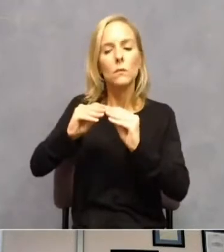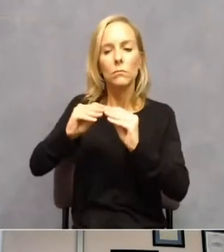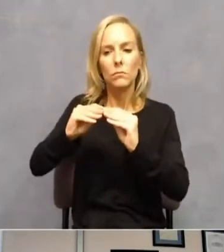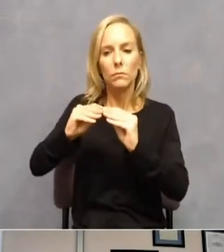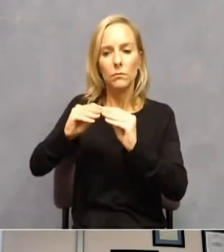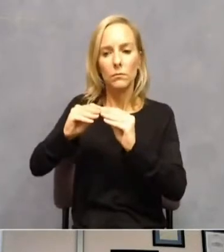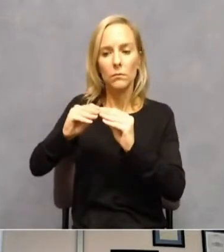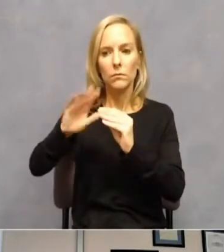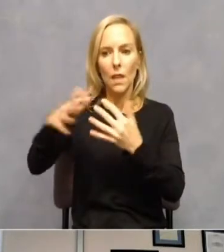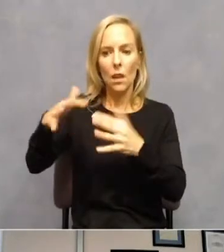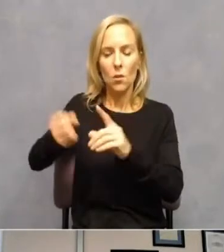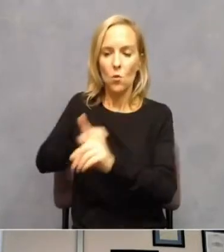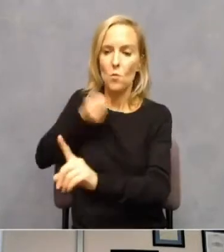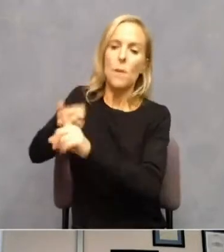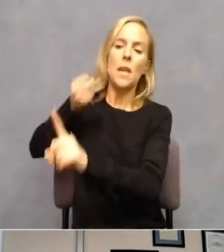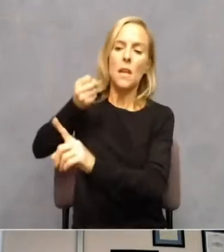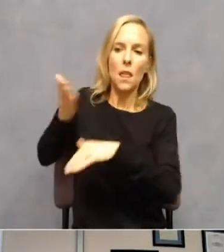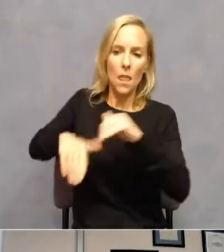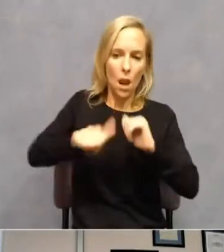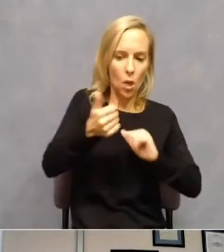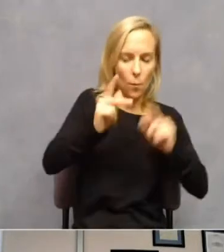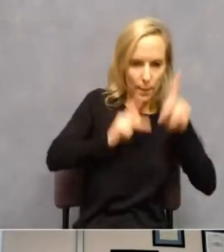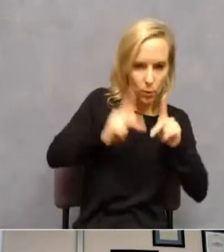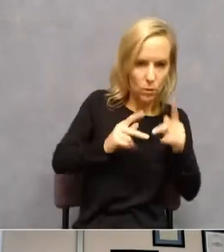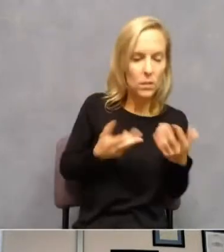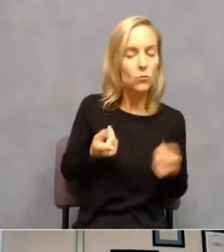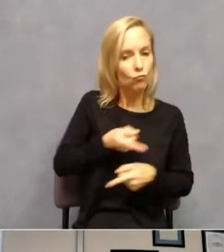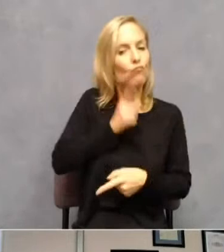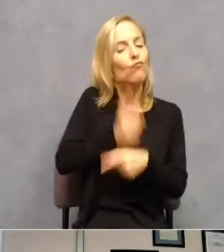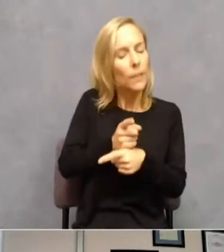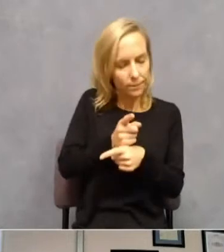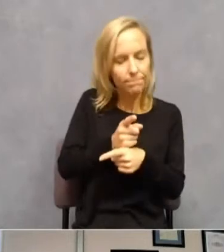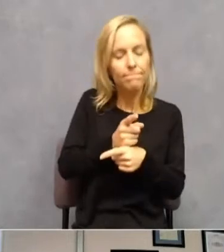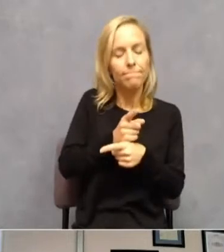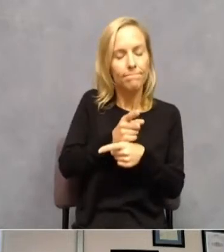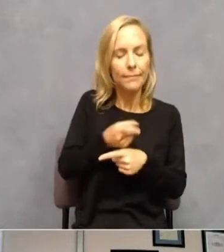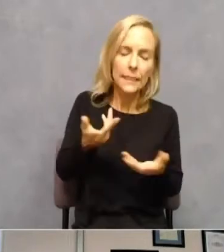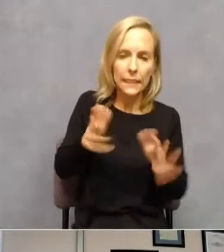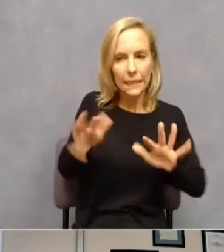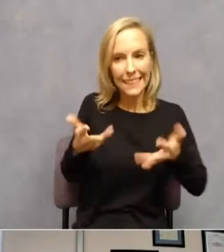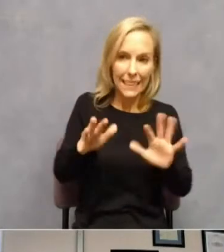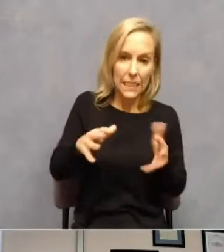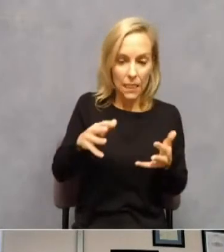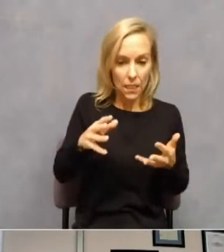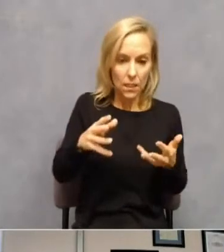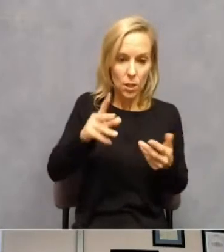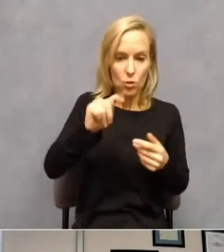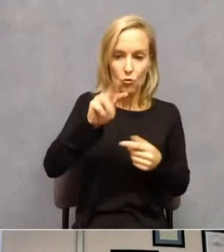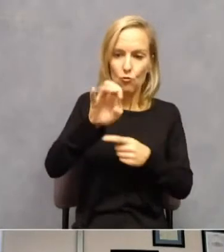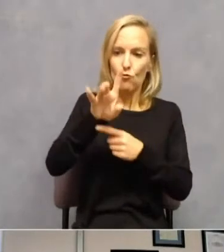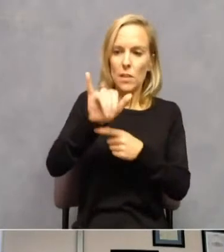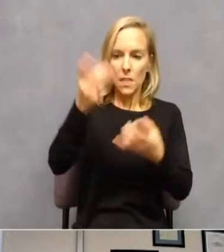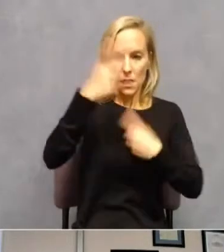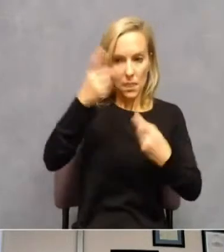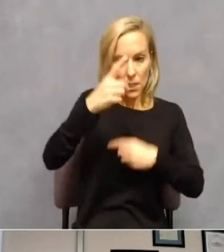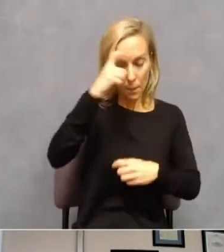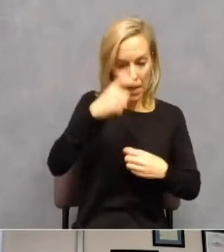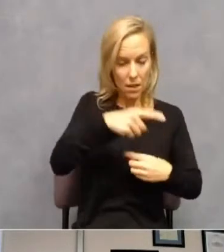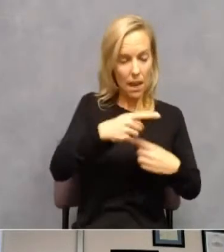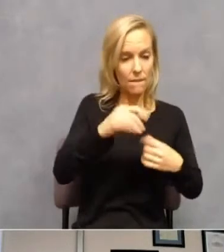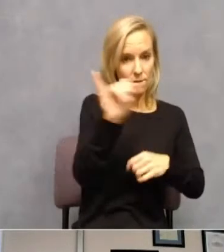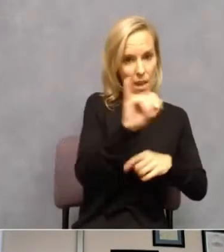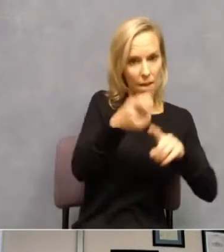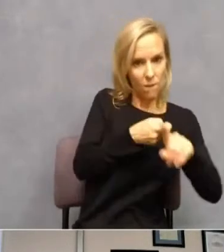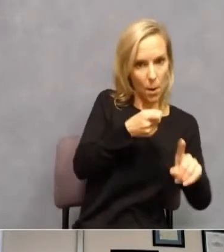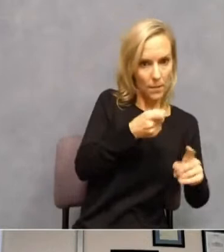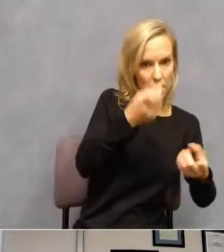impact. Right. So this is a tricky disease because there's the infection with the virus, and then there's the